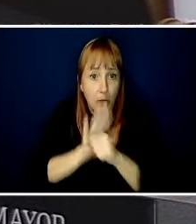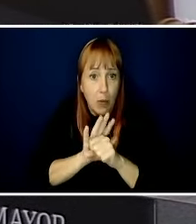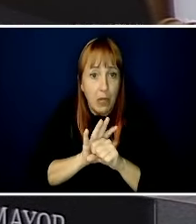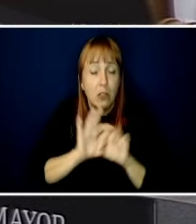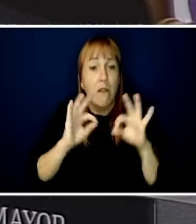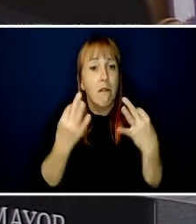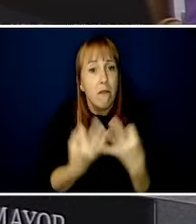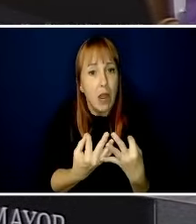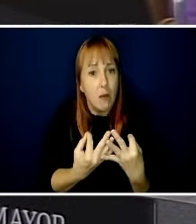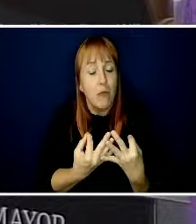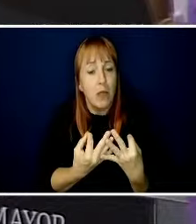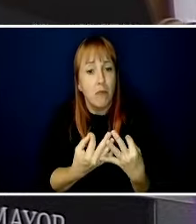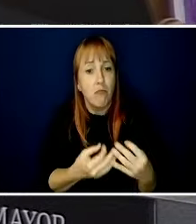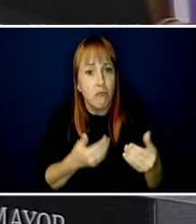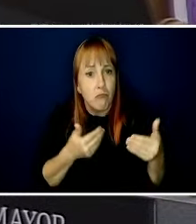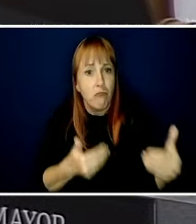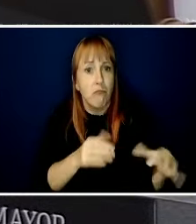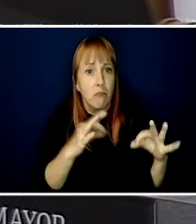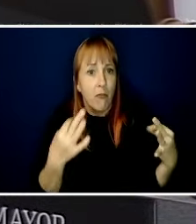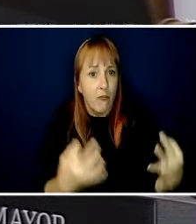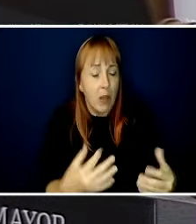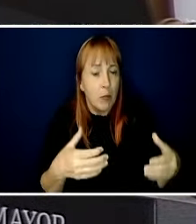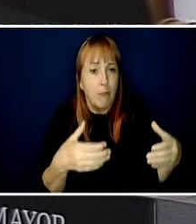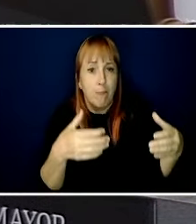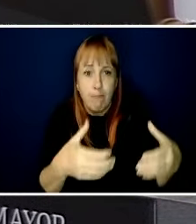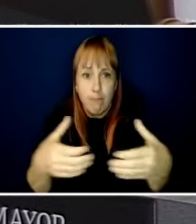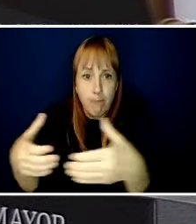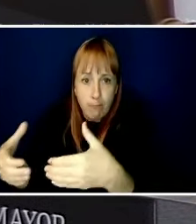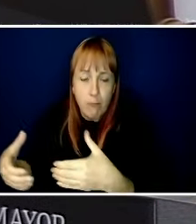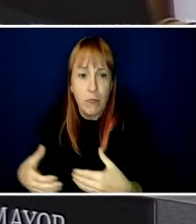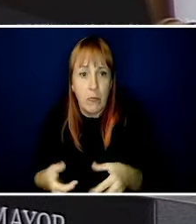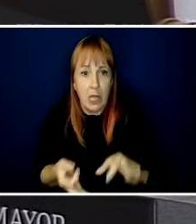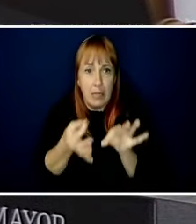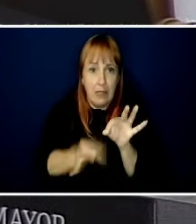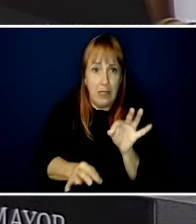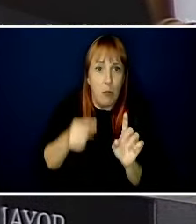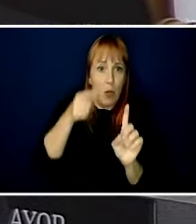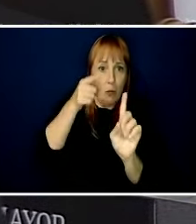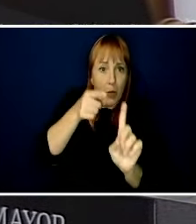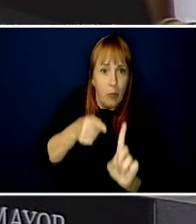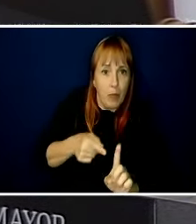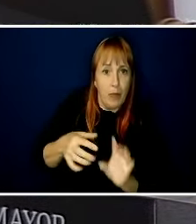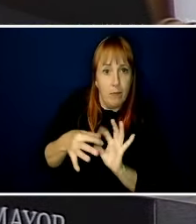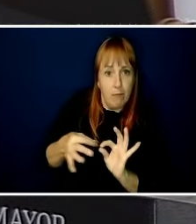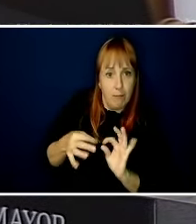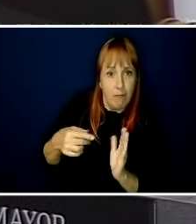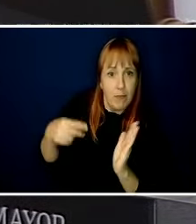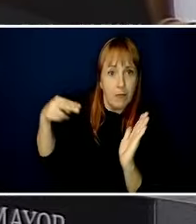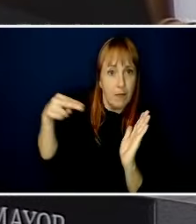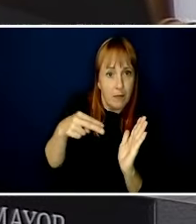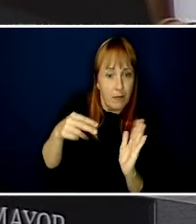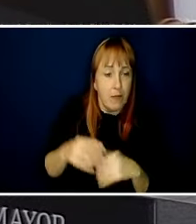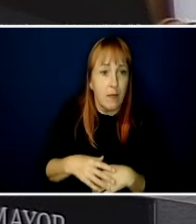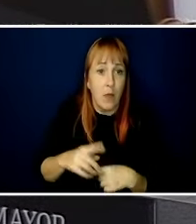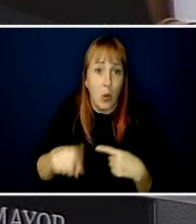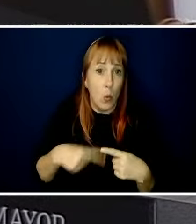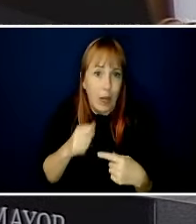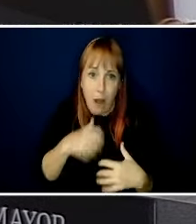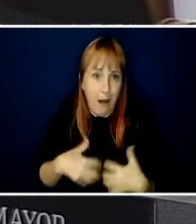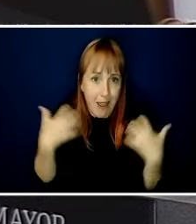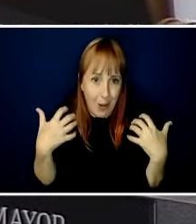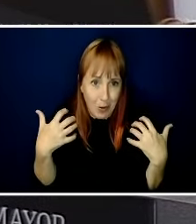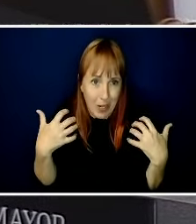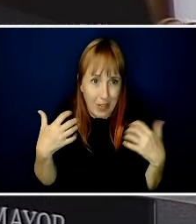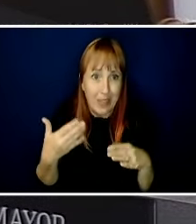letter in your packet there that simple talking points about that. When you're not angry, decide ahead